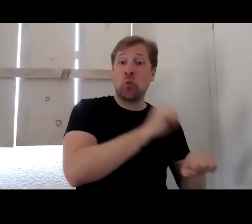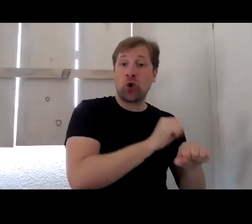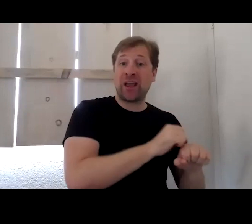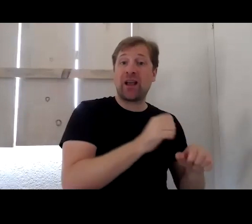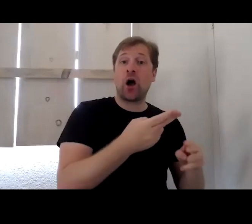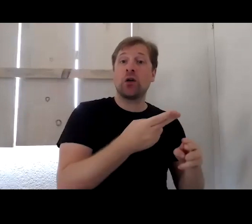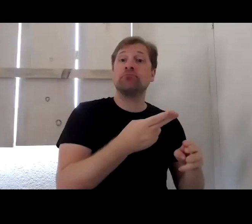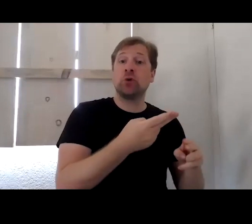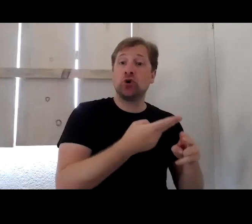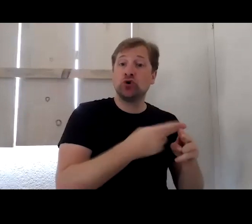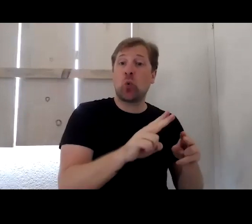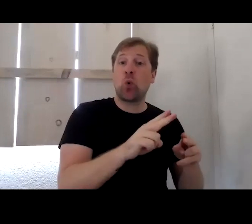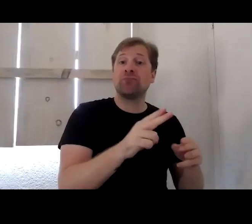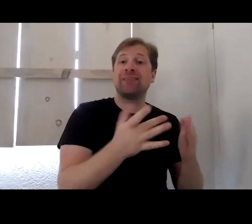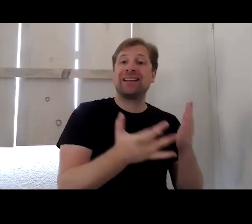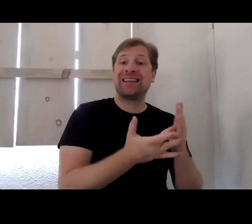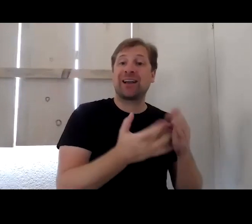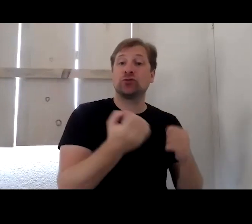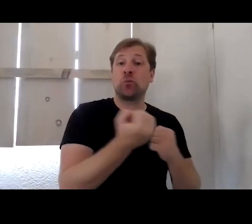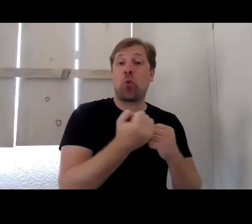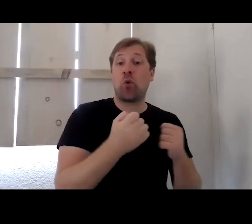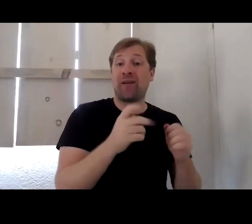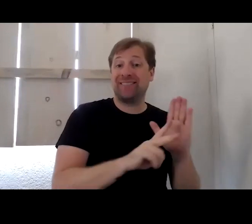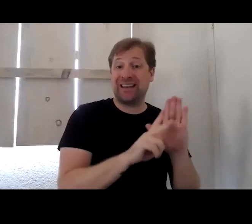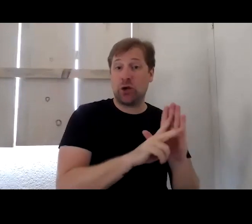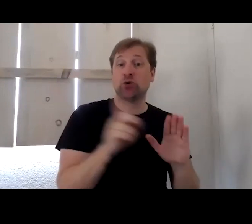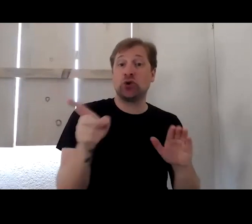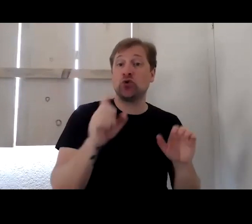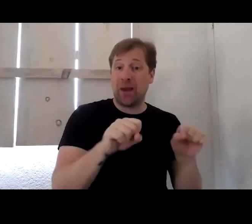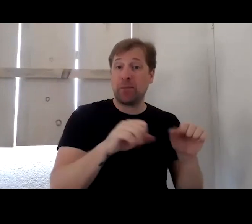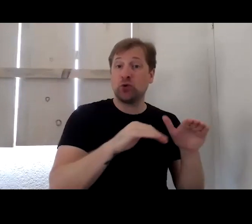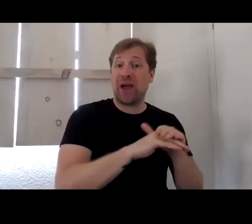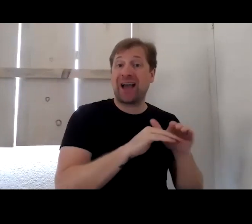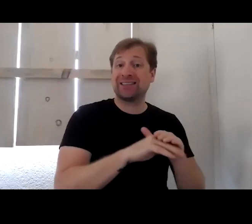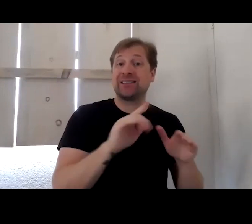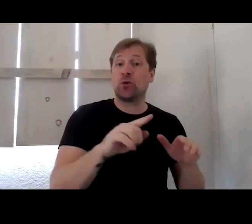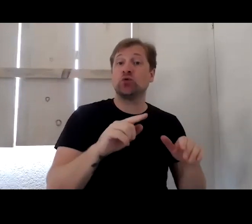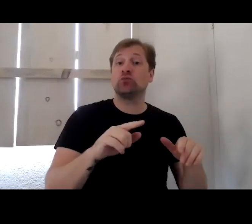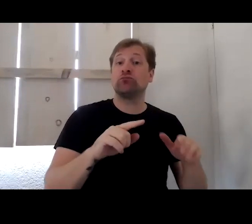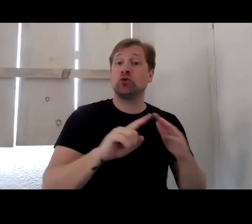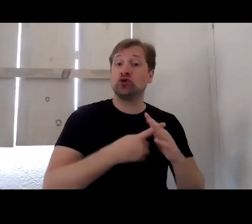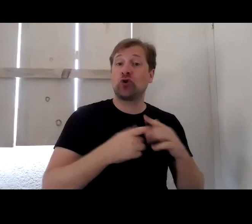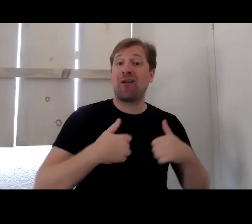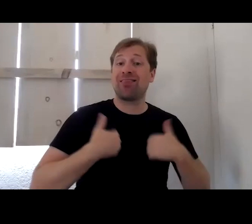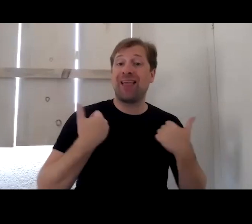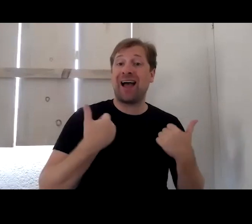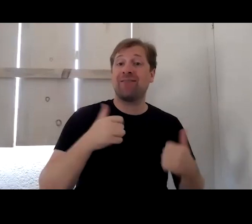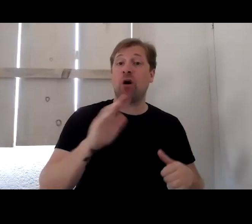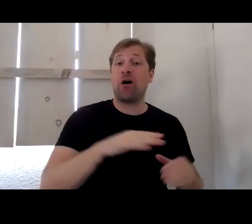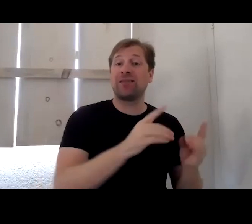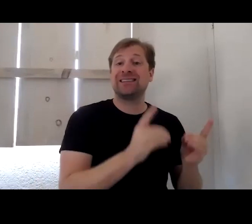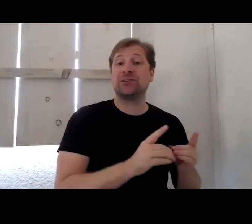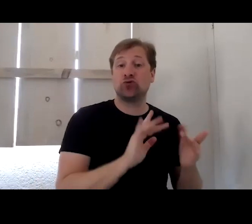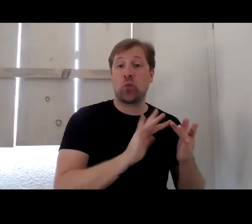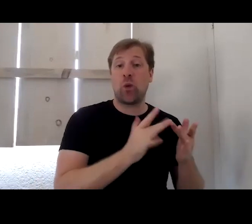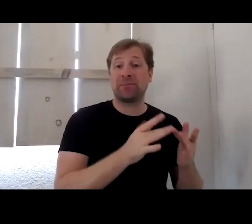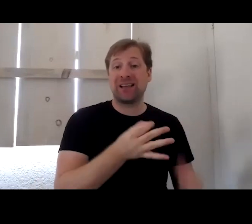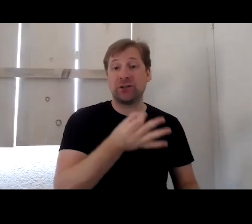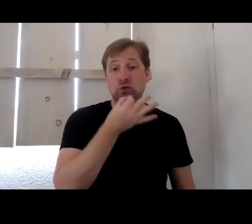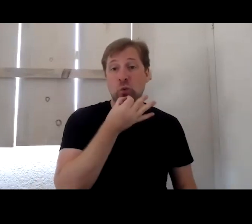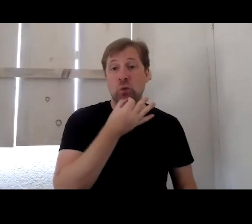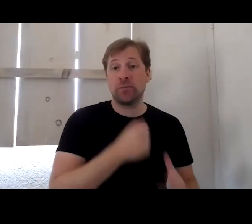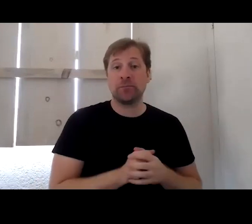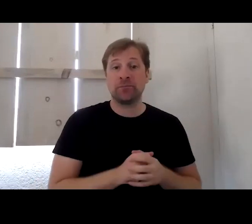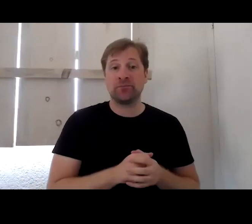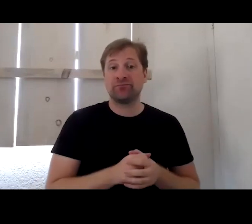technology support videos for you to access, and those will be live on the LAUSD website soon.